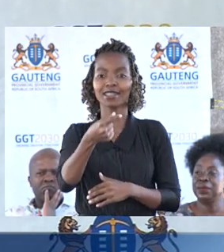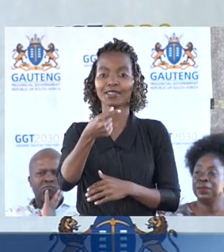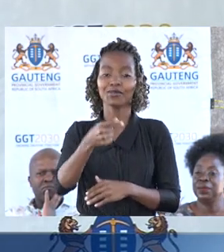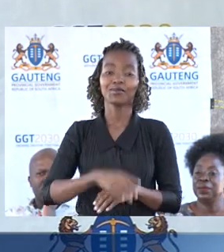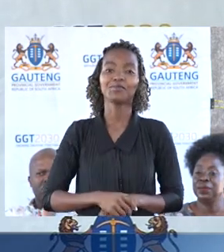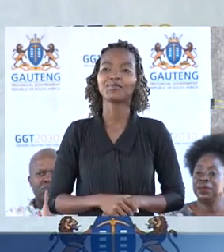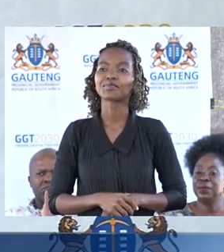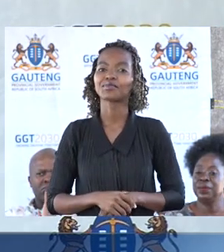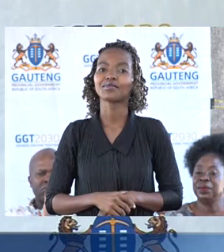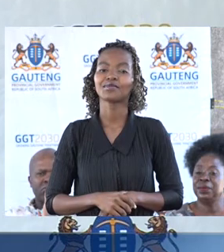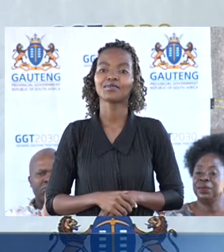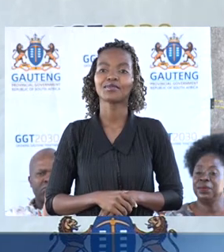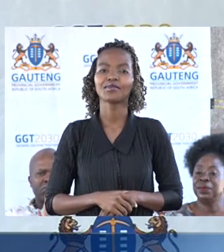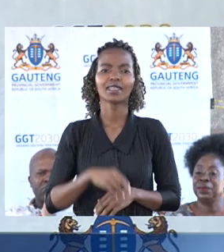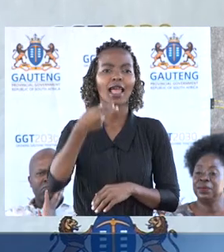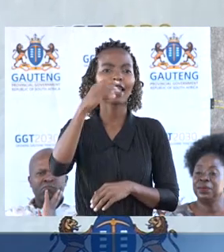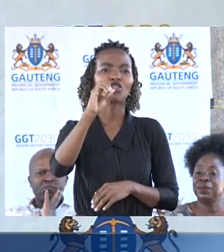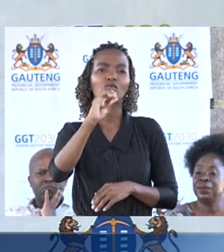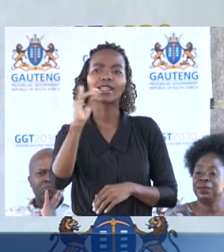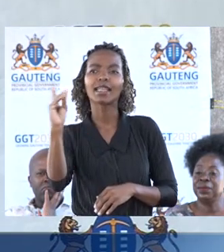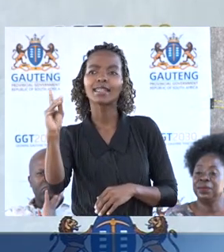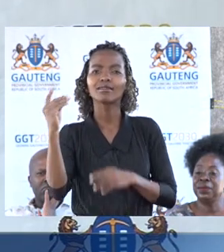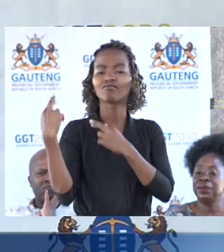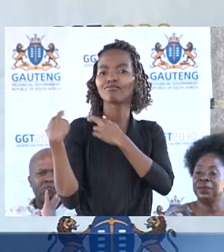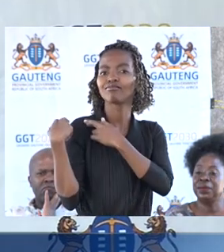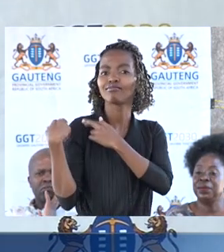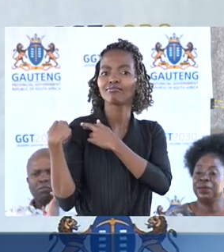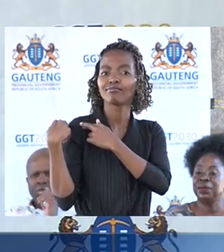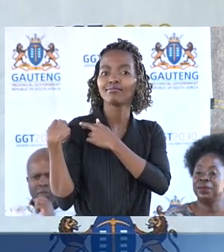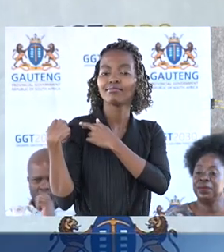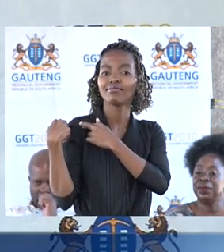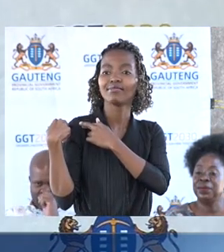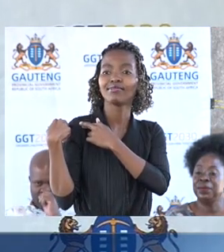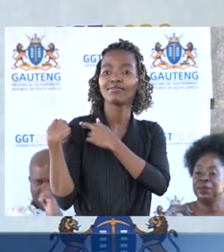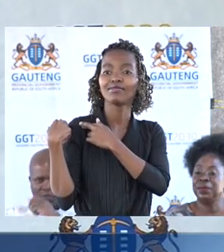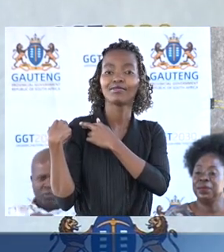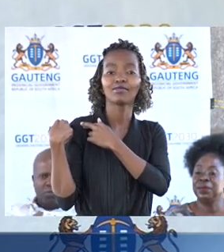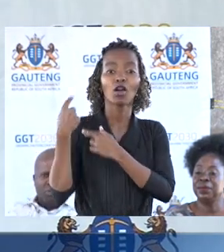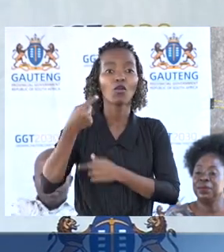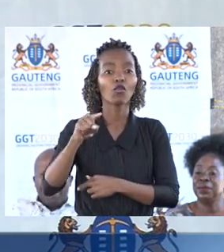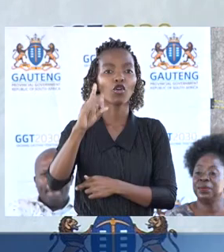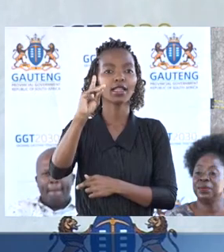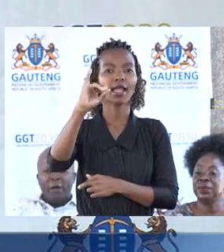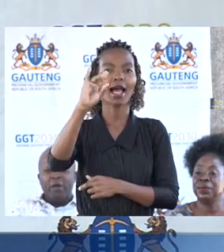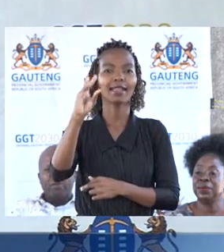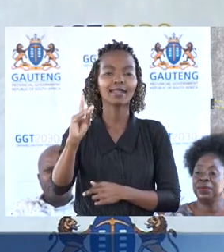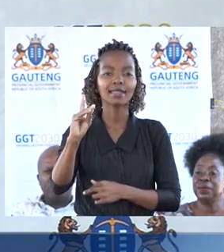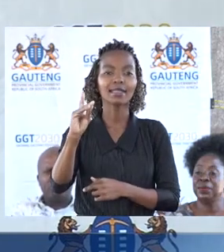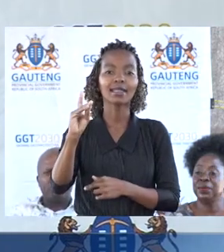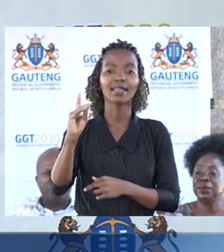Msuwe. The HODs responsible for DID, and the